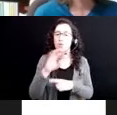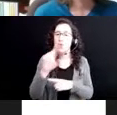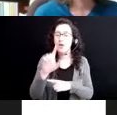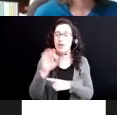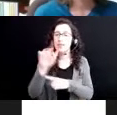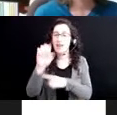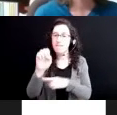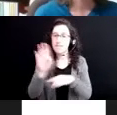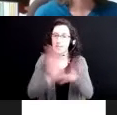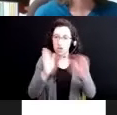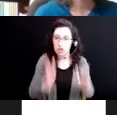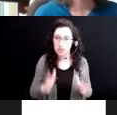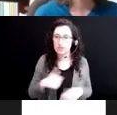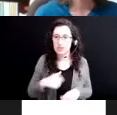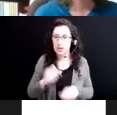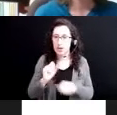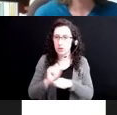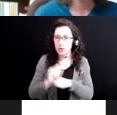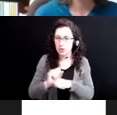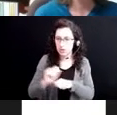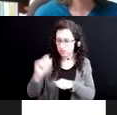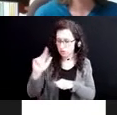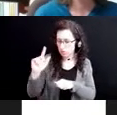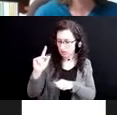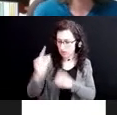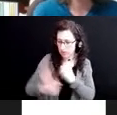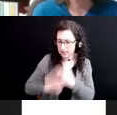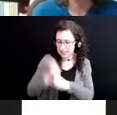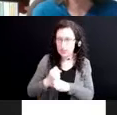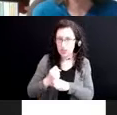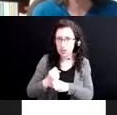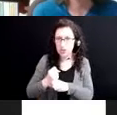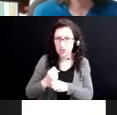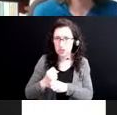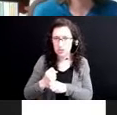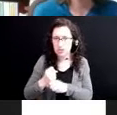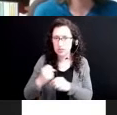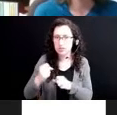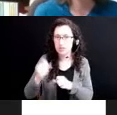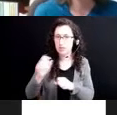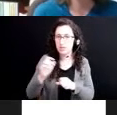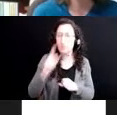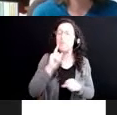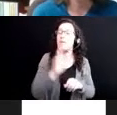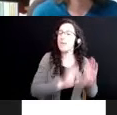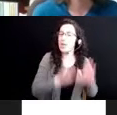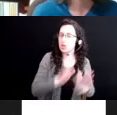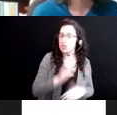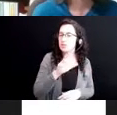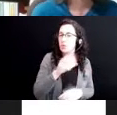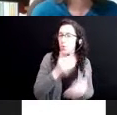ODF&W for, gosh, 23 years now, but have been working as a wildlife biologist for almost 30.